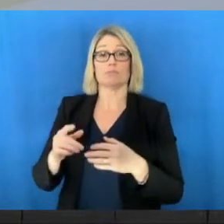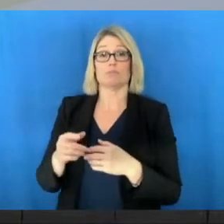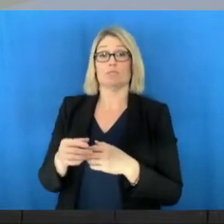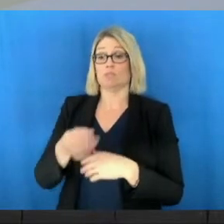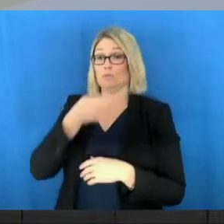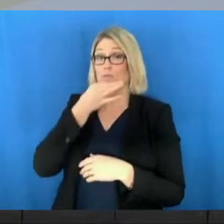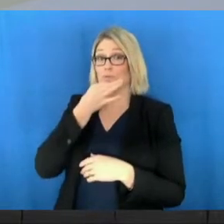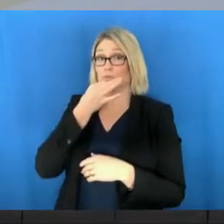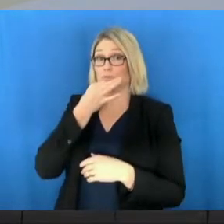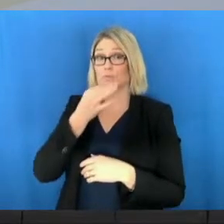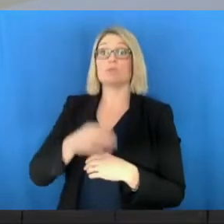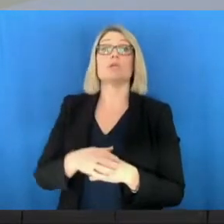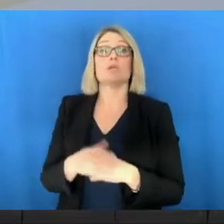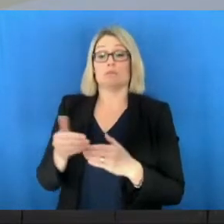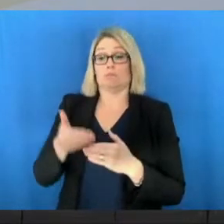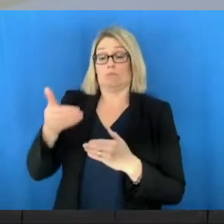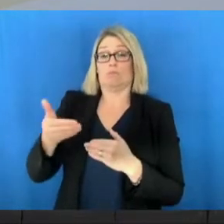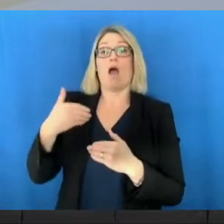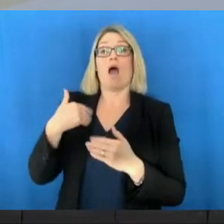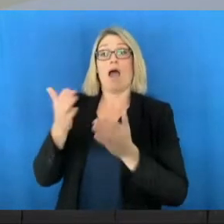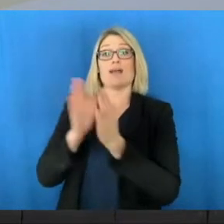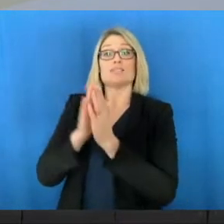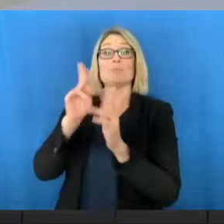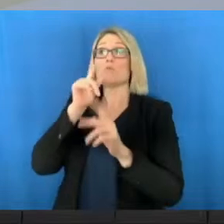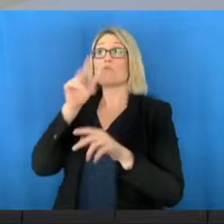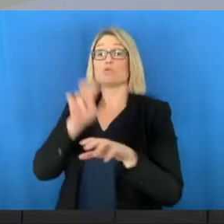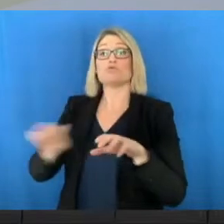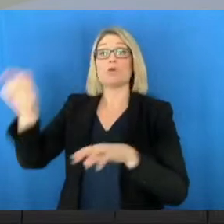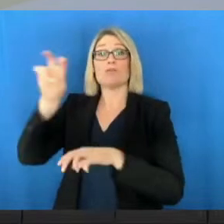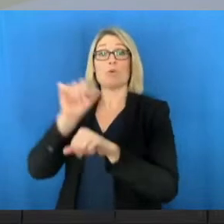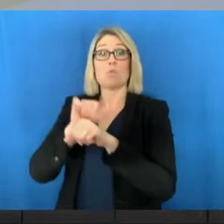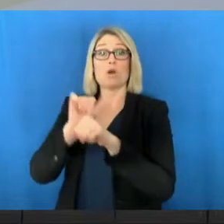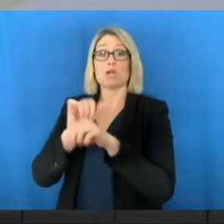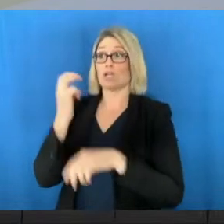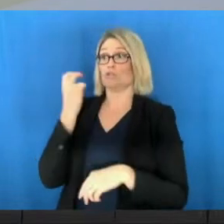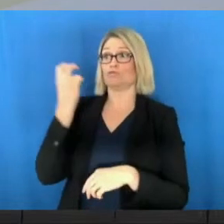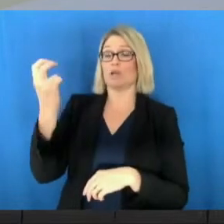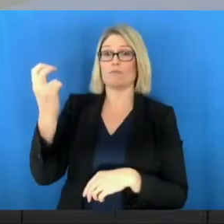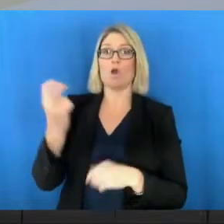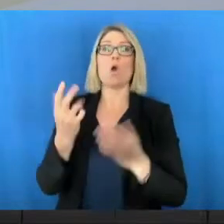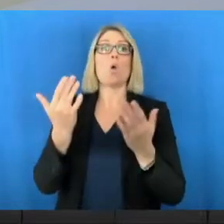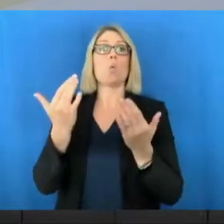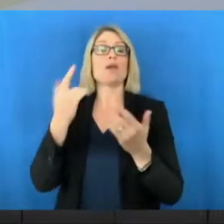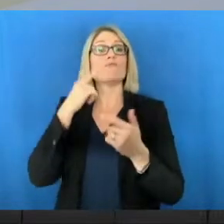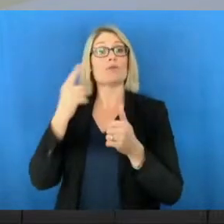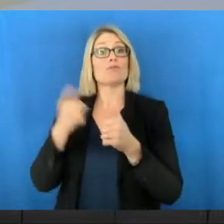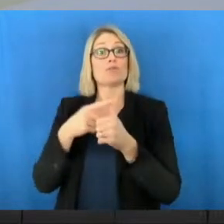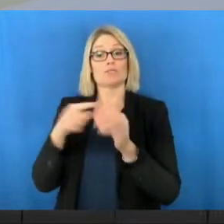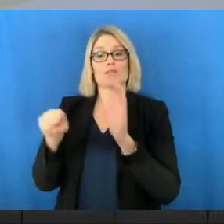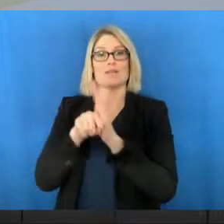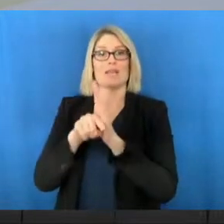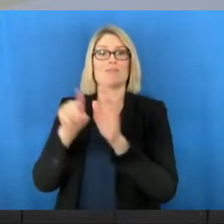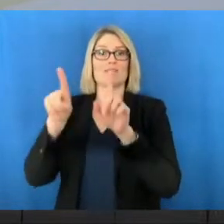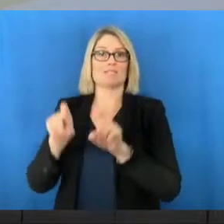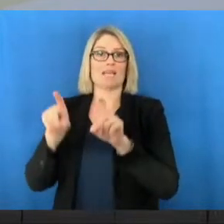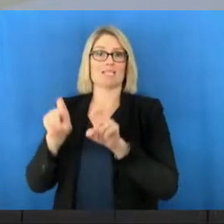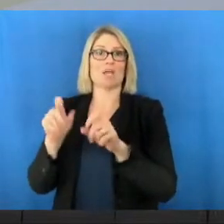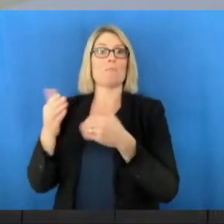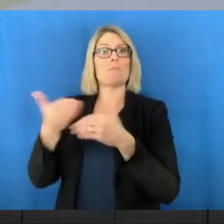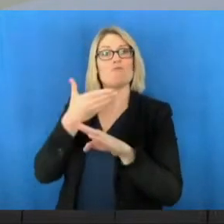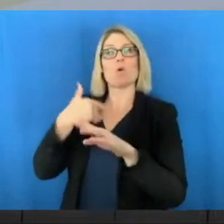when possible, I ask rotational workers and truck drivers to wait to receive their first negative test in PEI before joining their